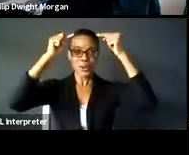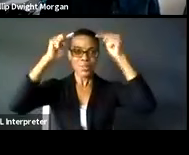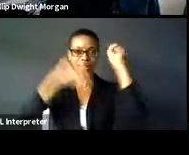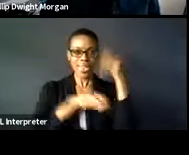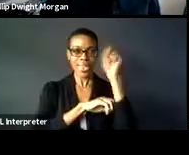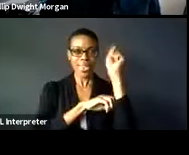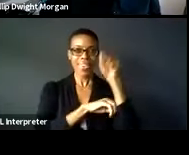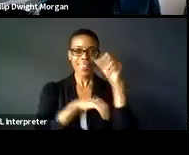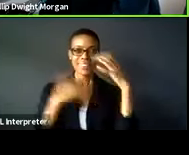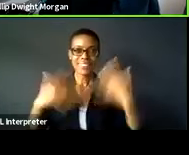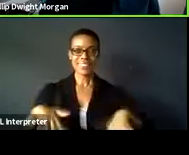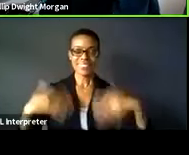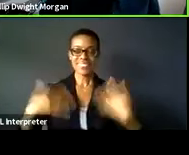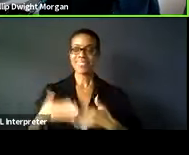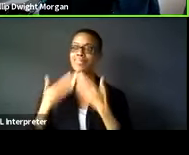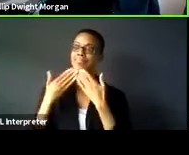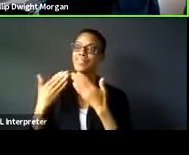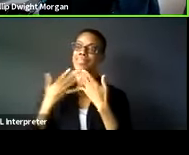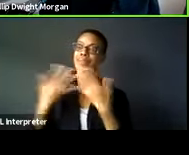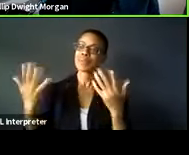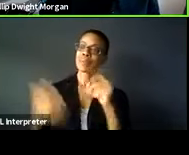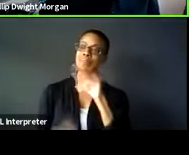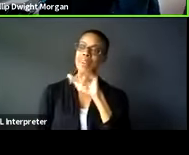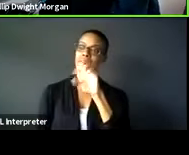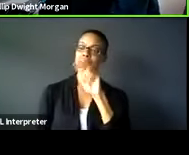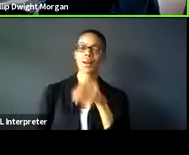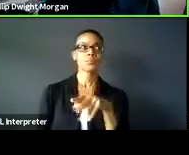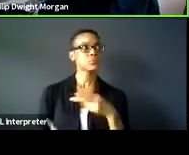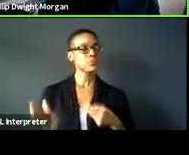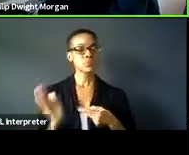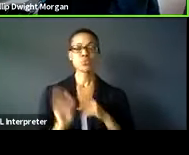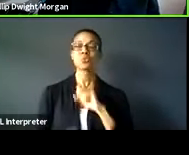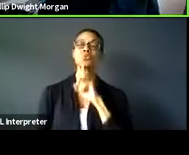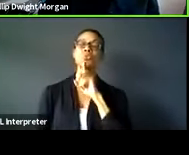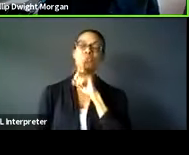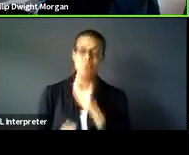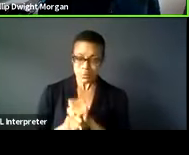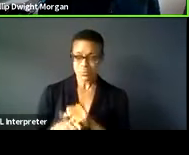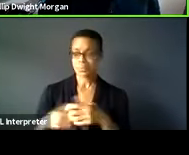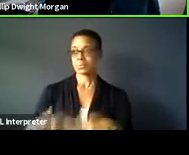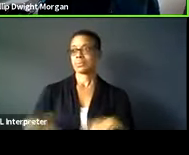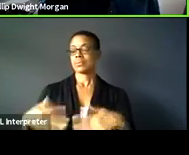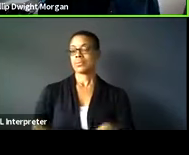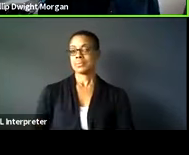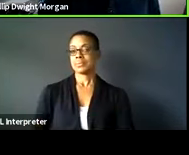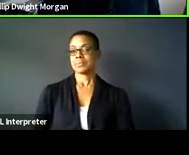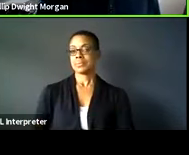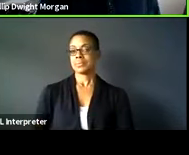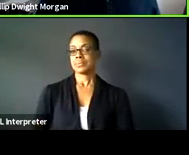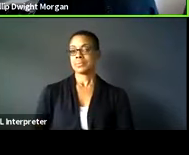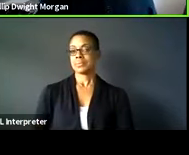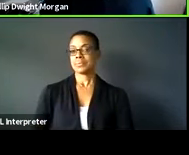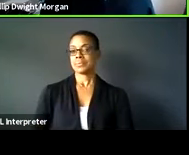you for that, Tyrone. Thank you, so much truth in that. So thank you so much for that.